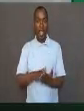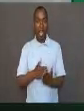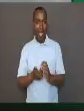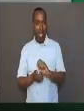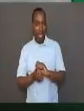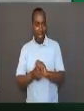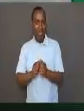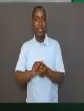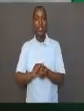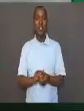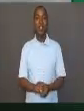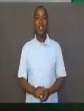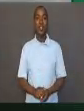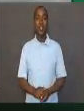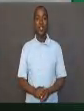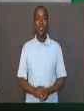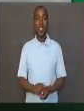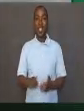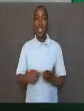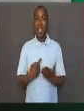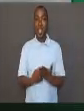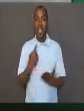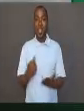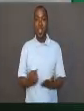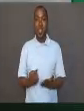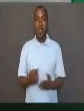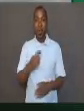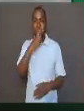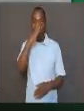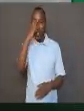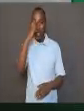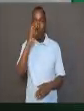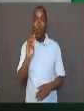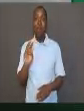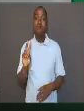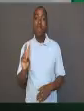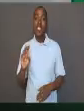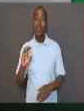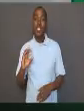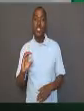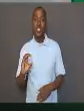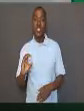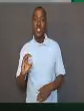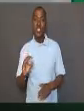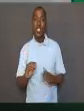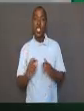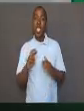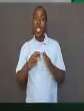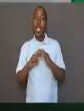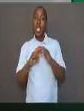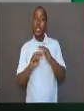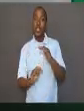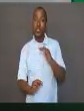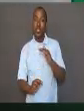occur. This is because vitamin C has a reducing